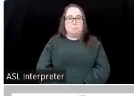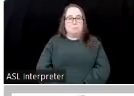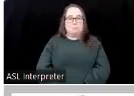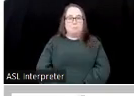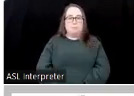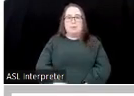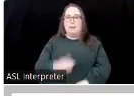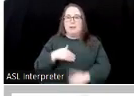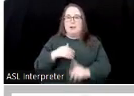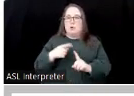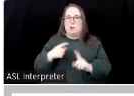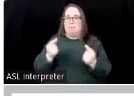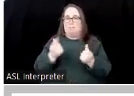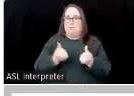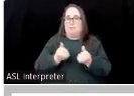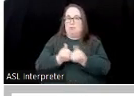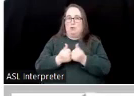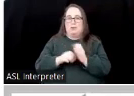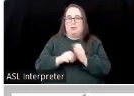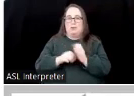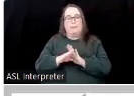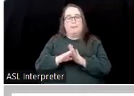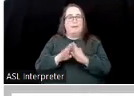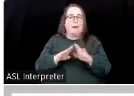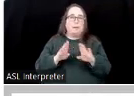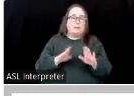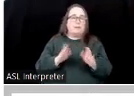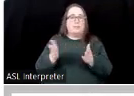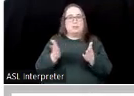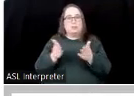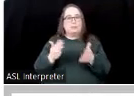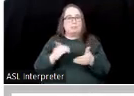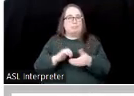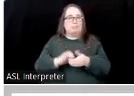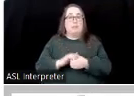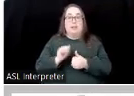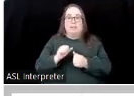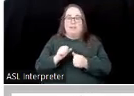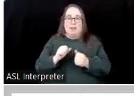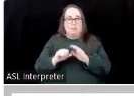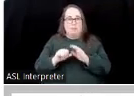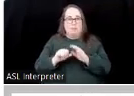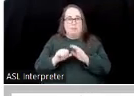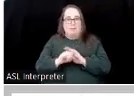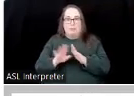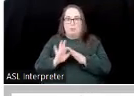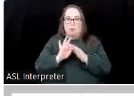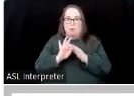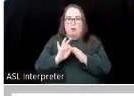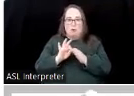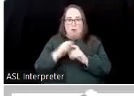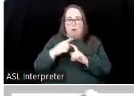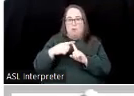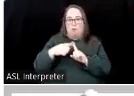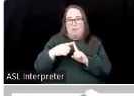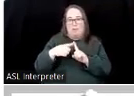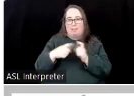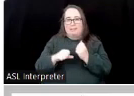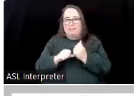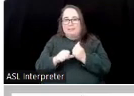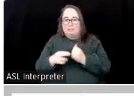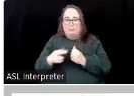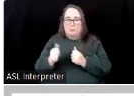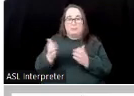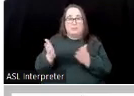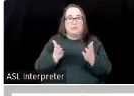Our goal is to support you in developing housing and service partnerships that effectively identify and coordinate rental assistance resources and